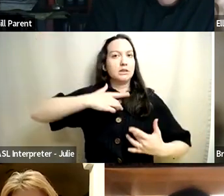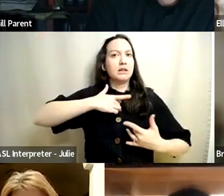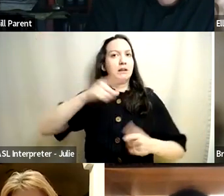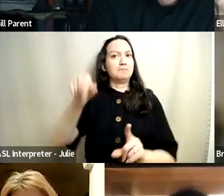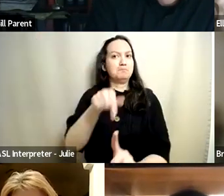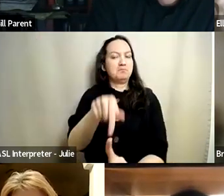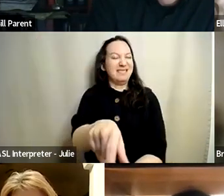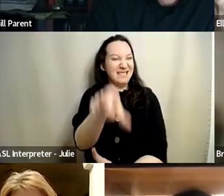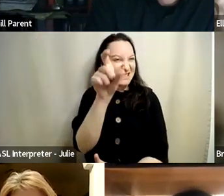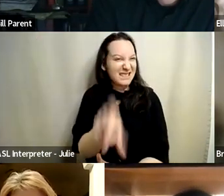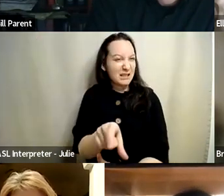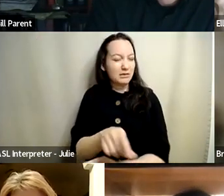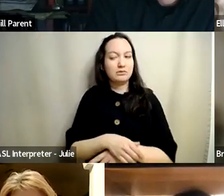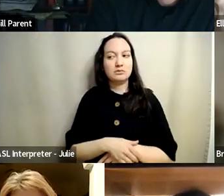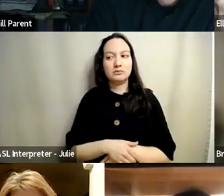is needed.